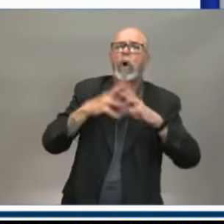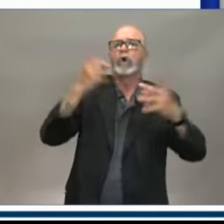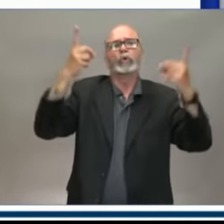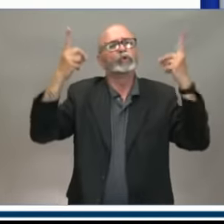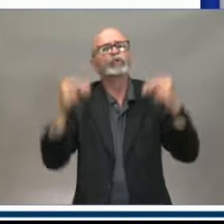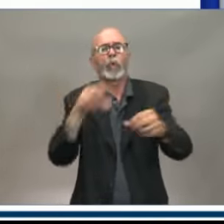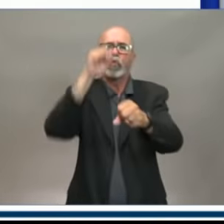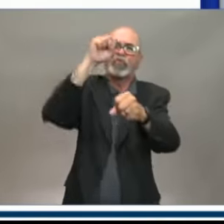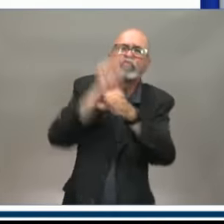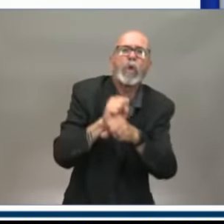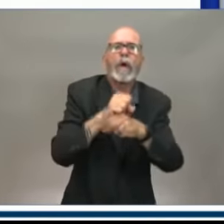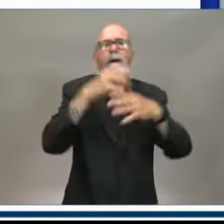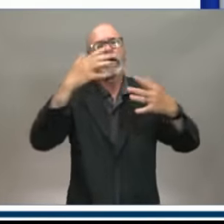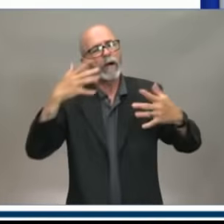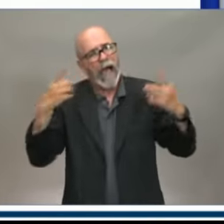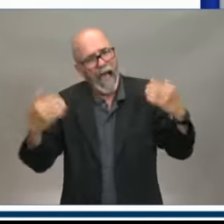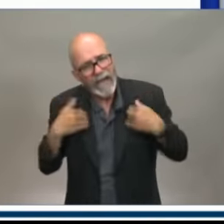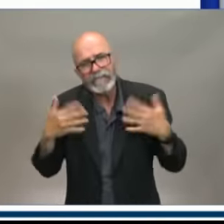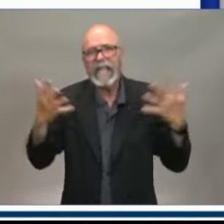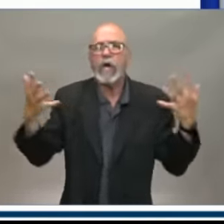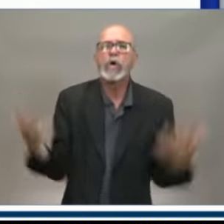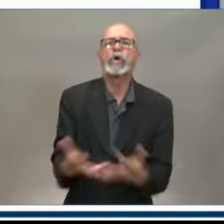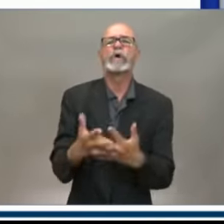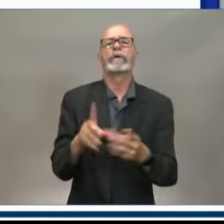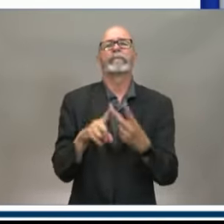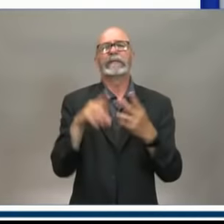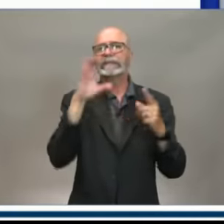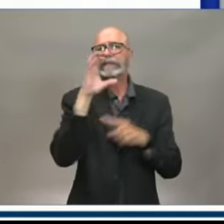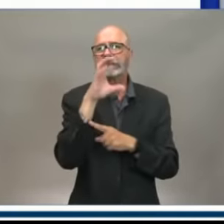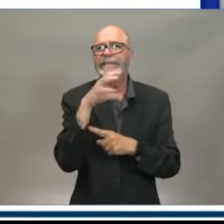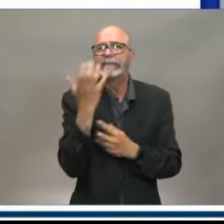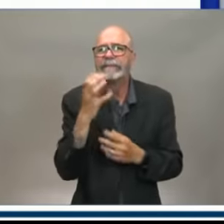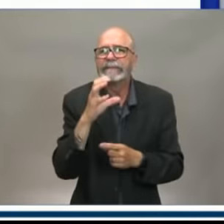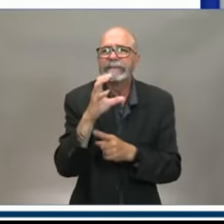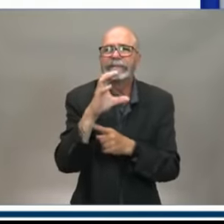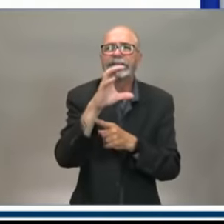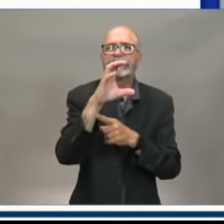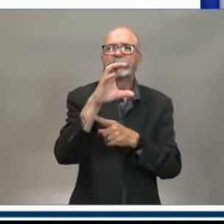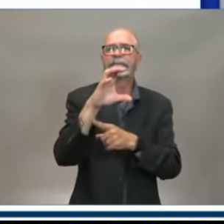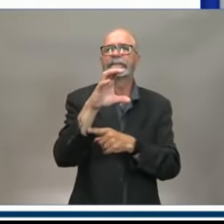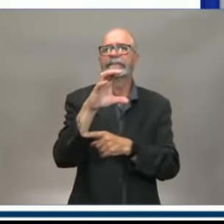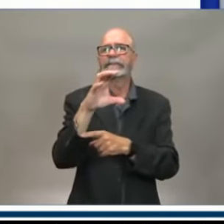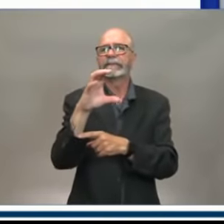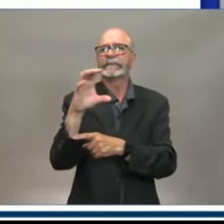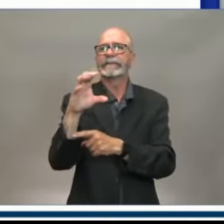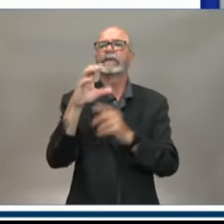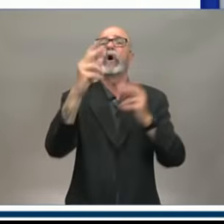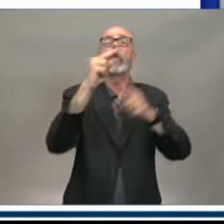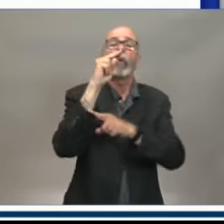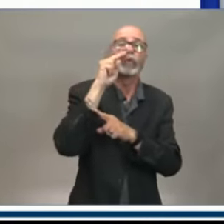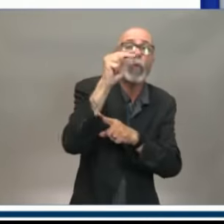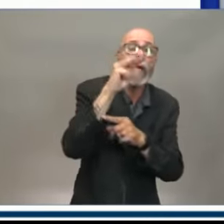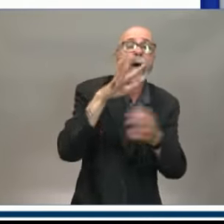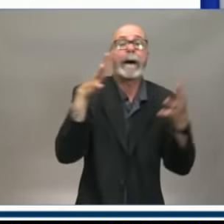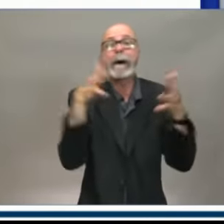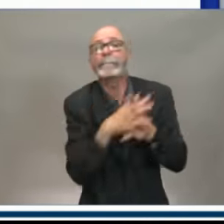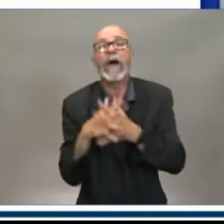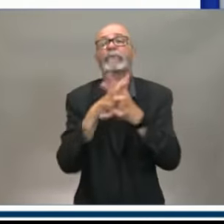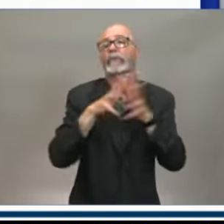We are connecting through CN to the global North America supply chain. We've seen our seafood product that has gone